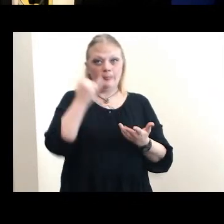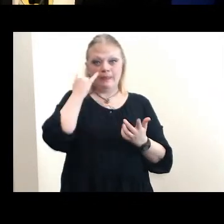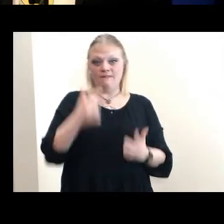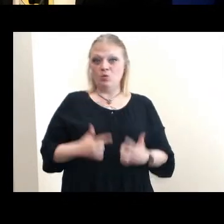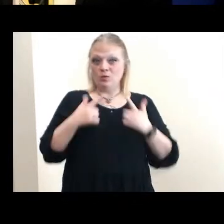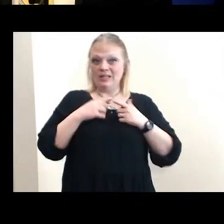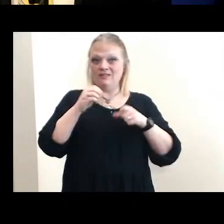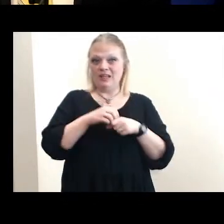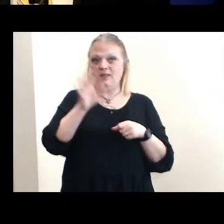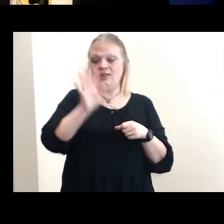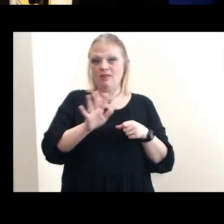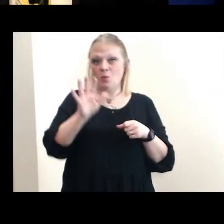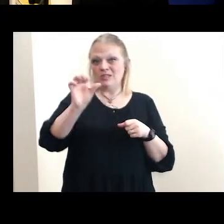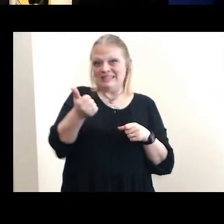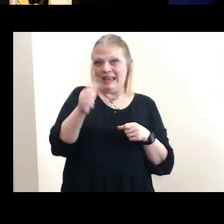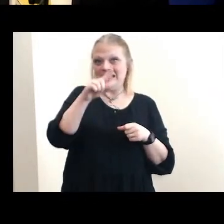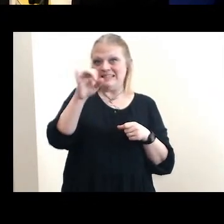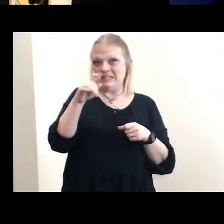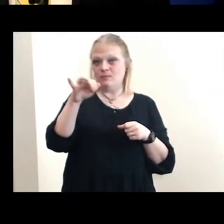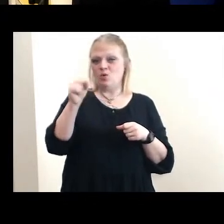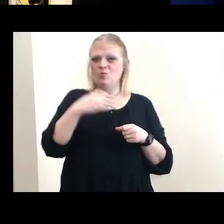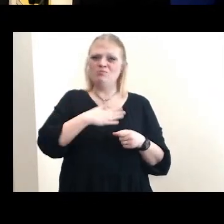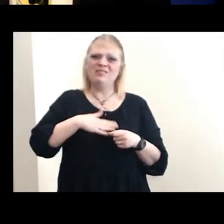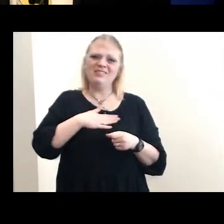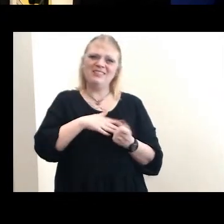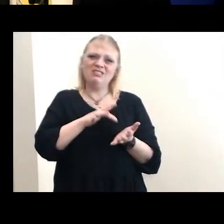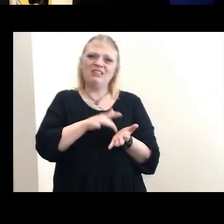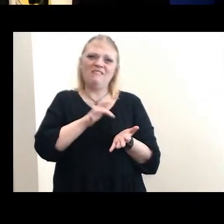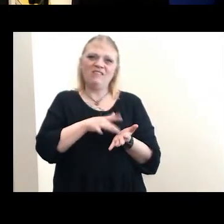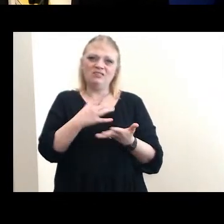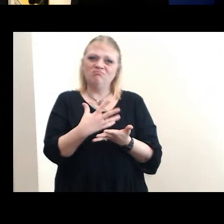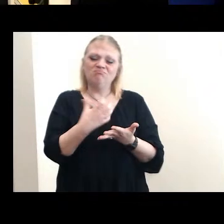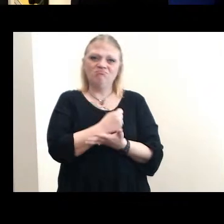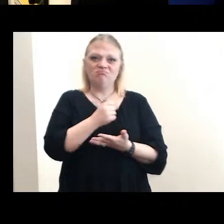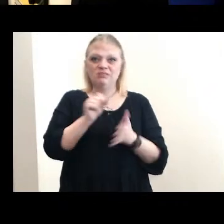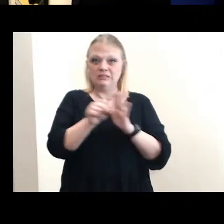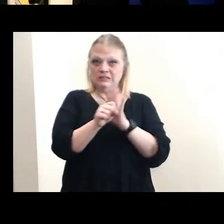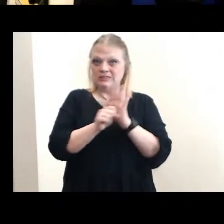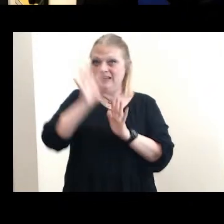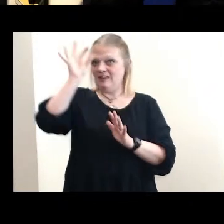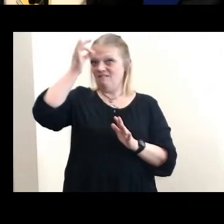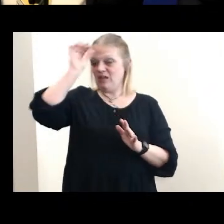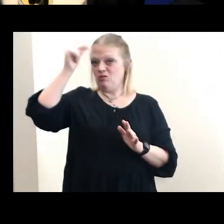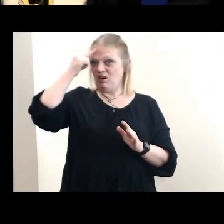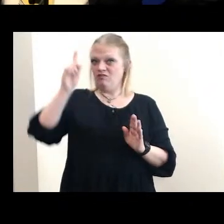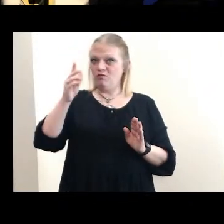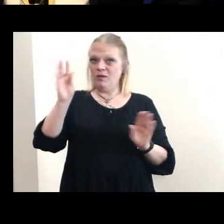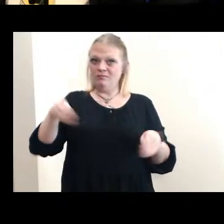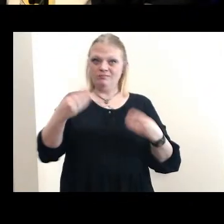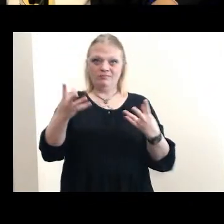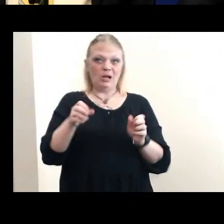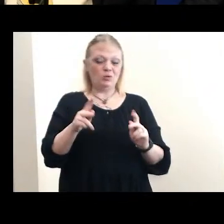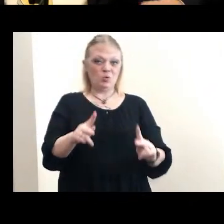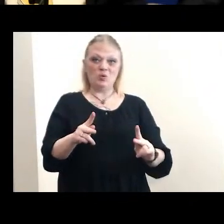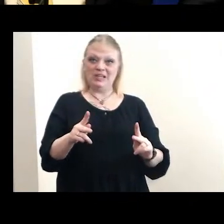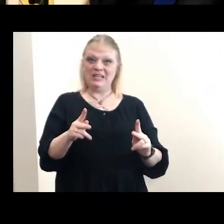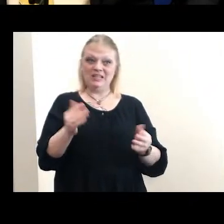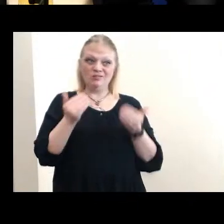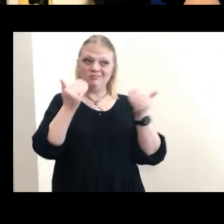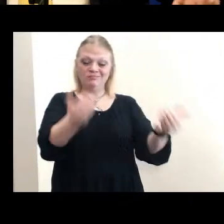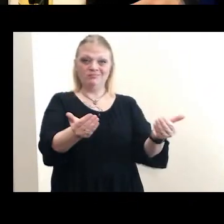the 10 zip codes, please take advantage of them. The state and the federal government gave you an opportunity to get out in advance and get